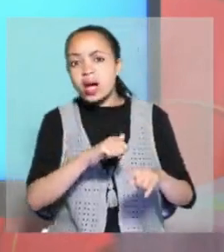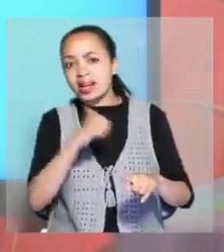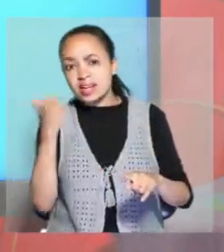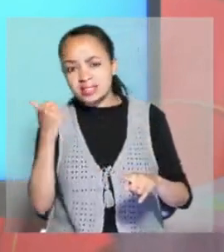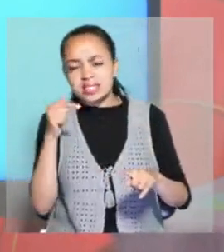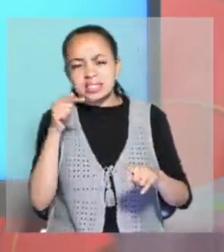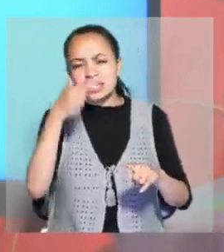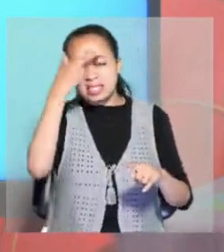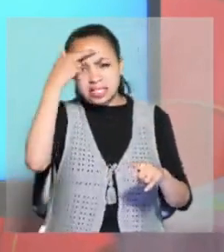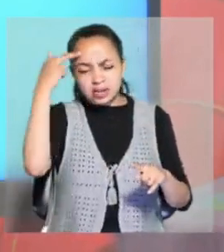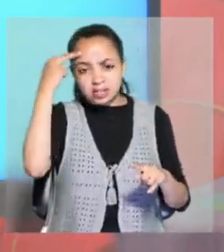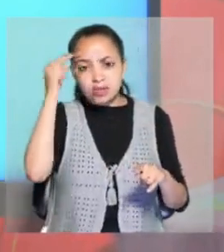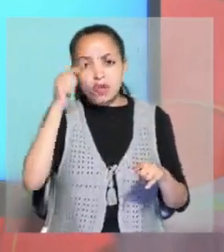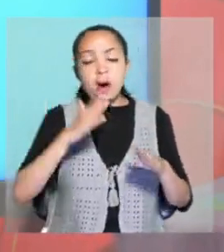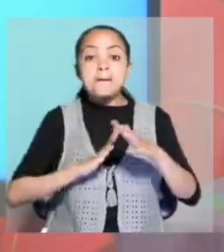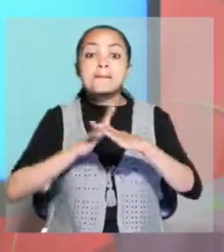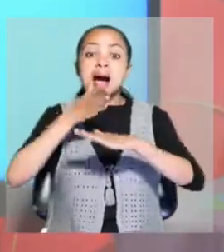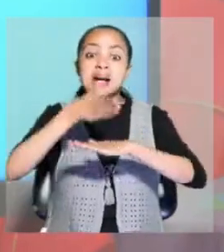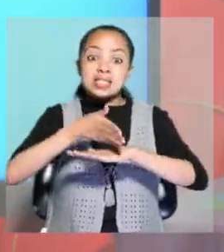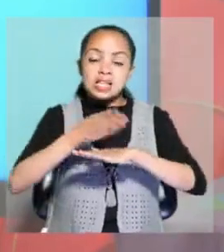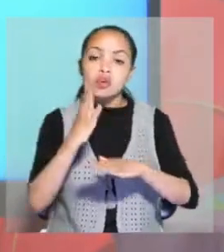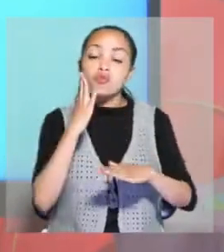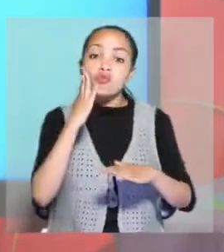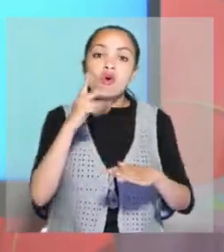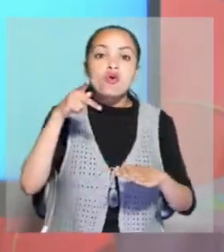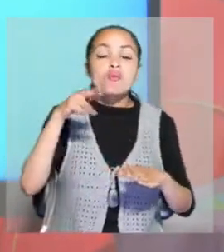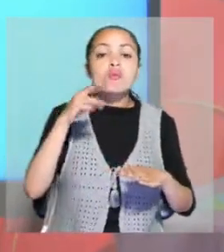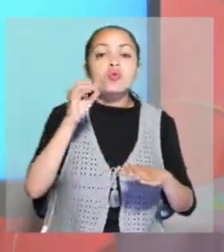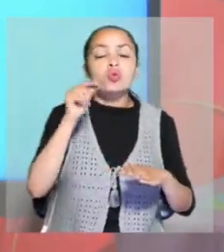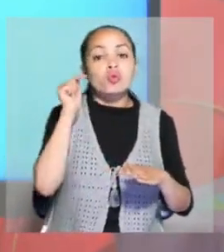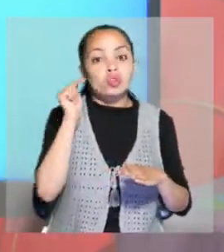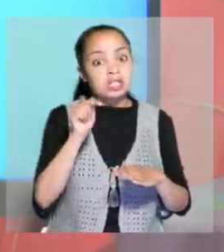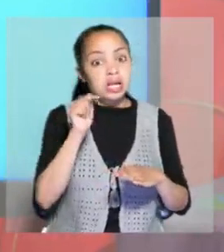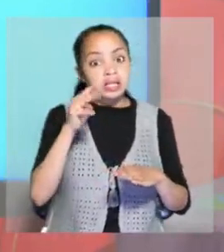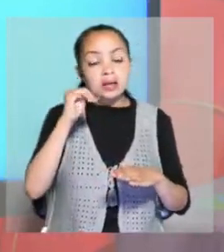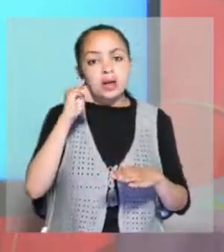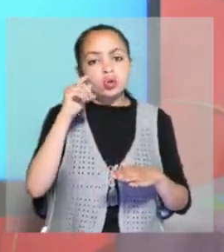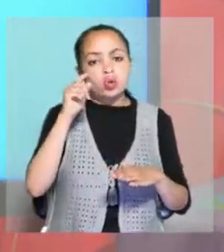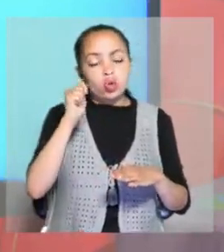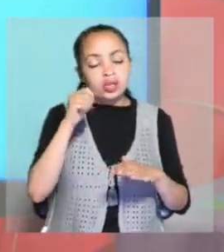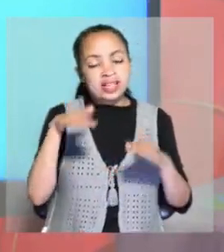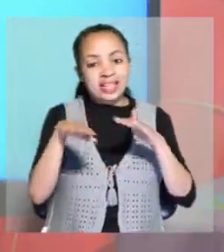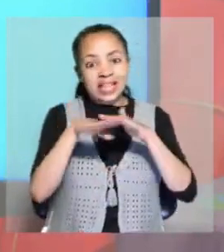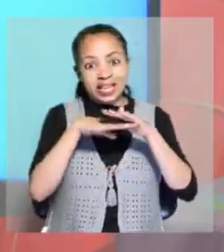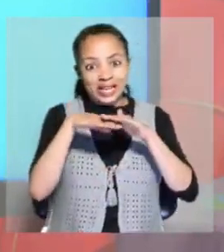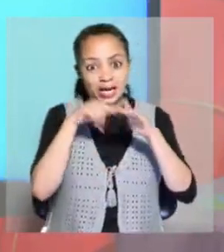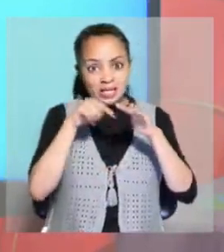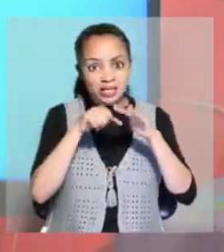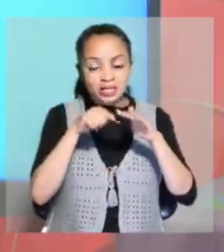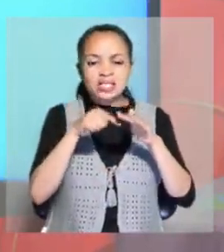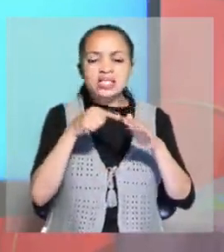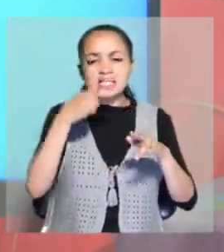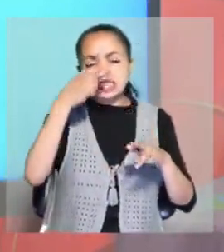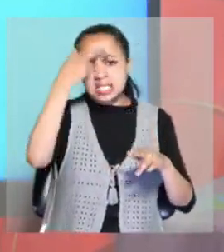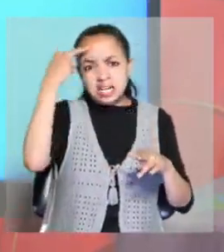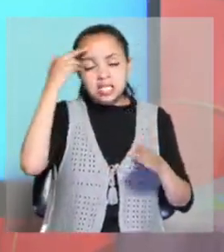it is a reason for that of passing of 4 proton through that of mitochondrial inner membrane, which is a reason